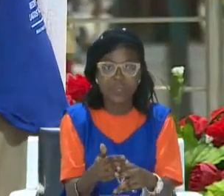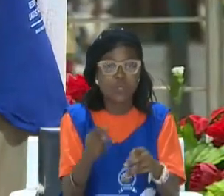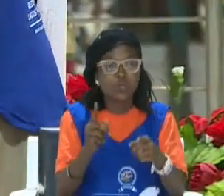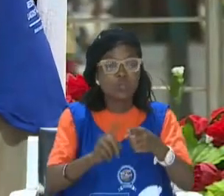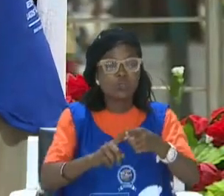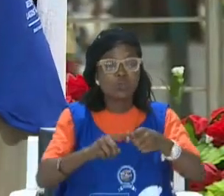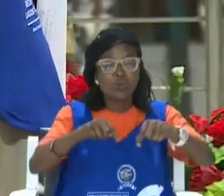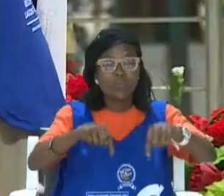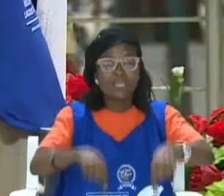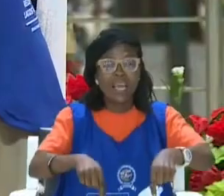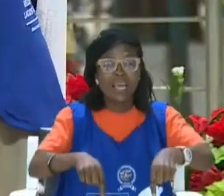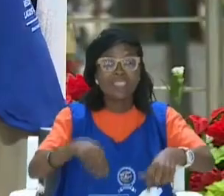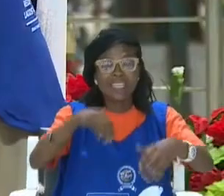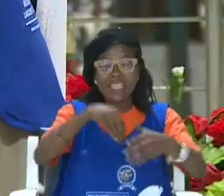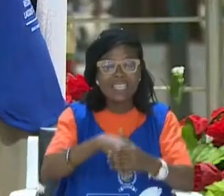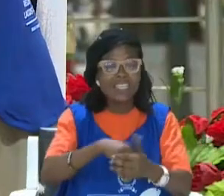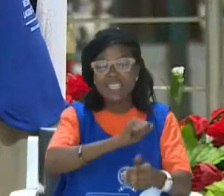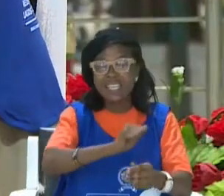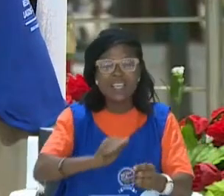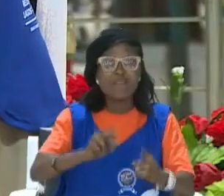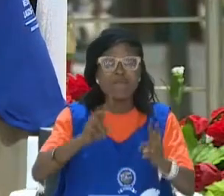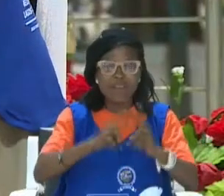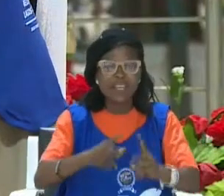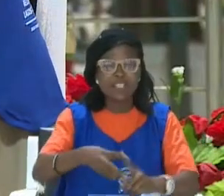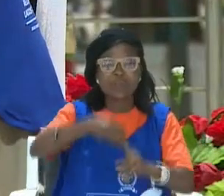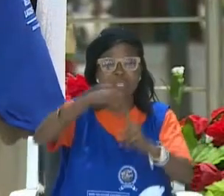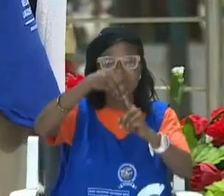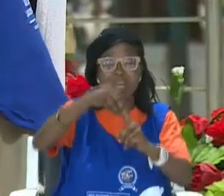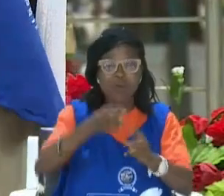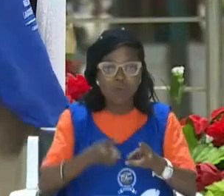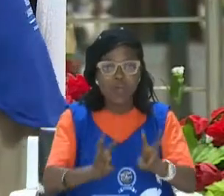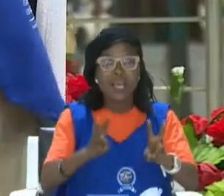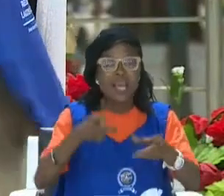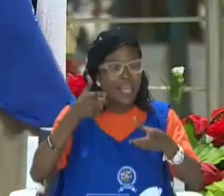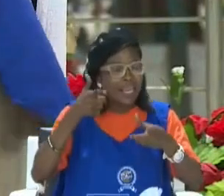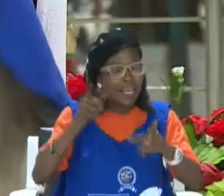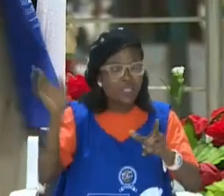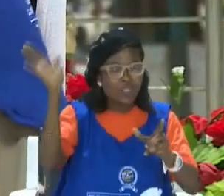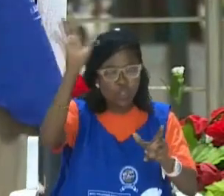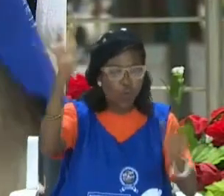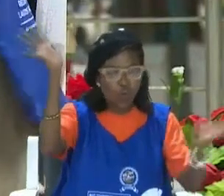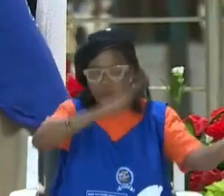Tonight, in a very, very special way, let your wind blow.